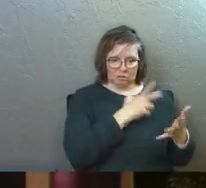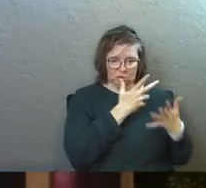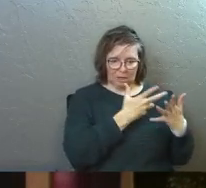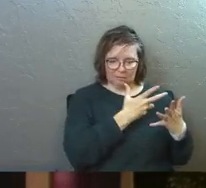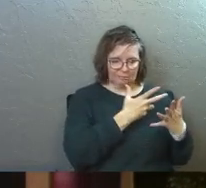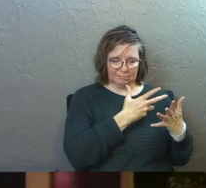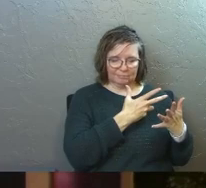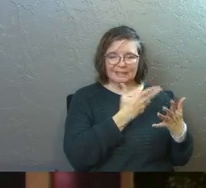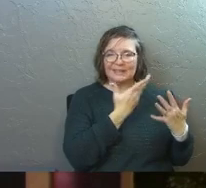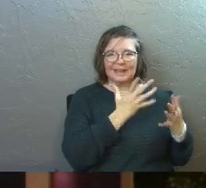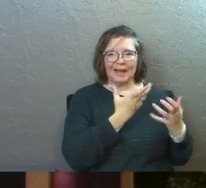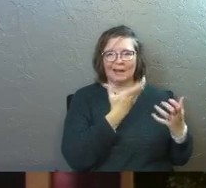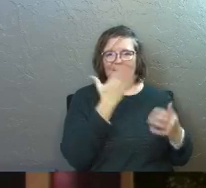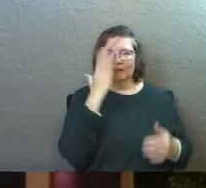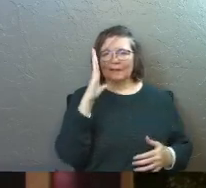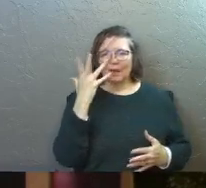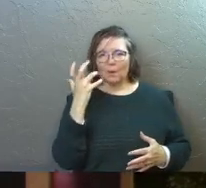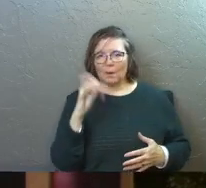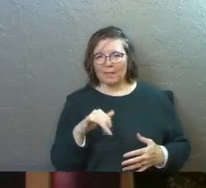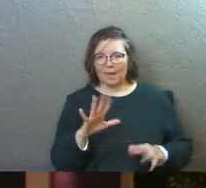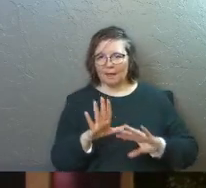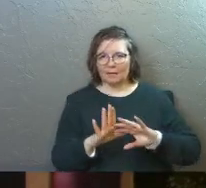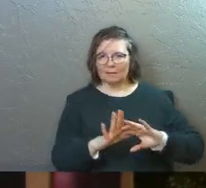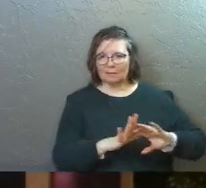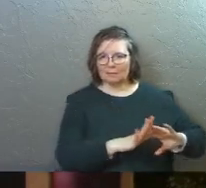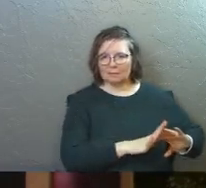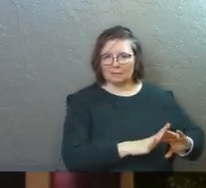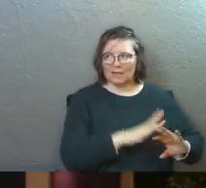that's not where God wants us to be. That is not who he is.